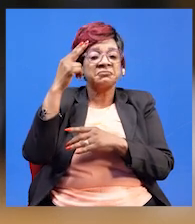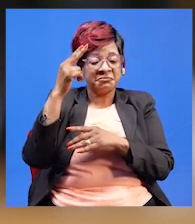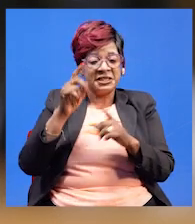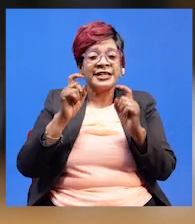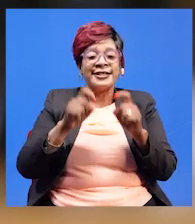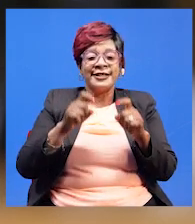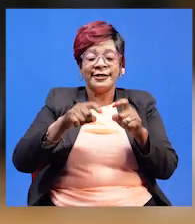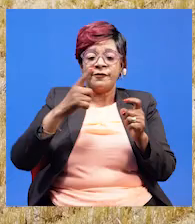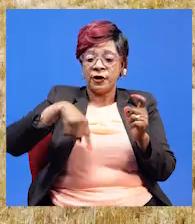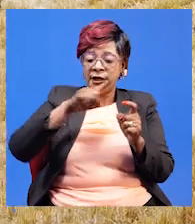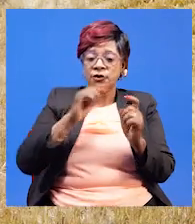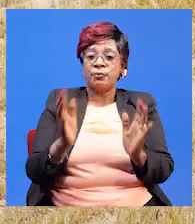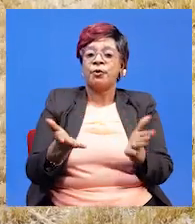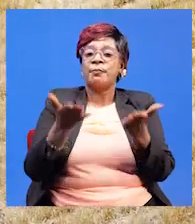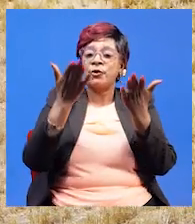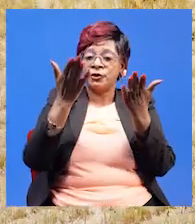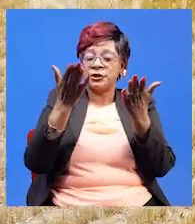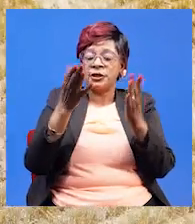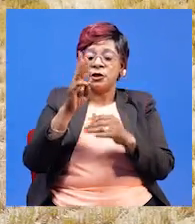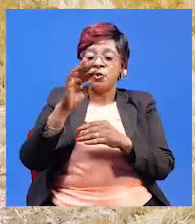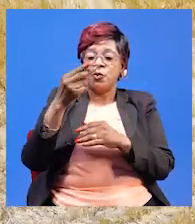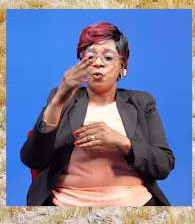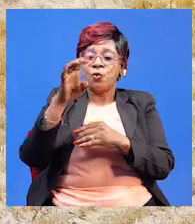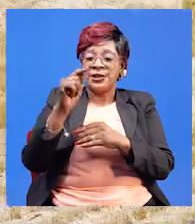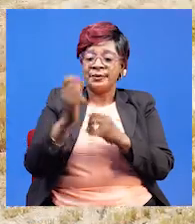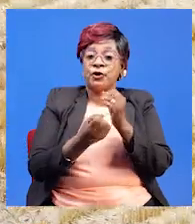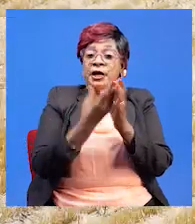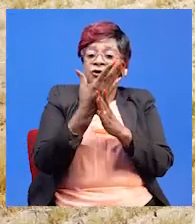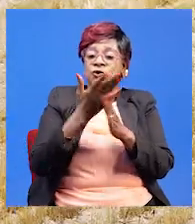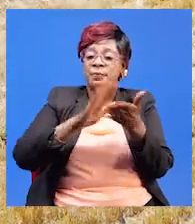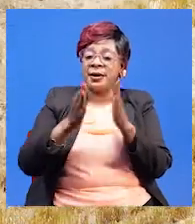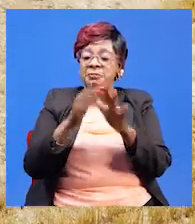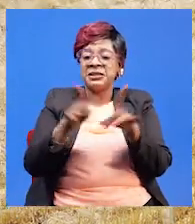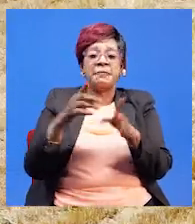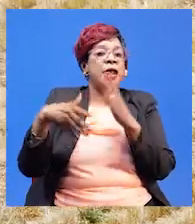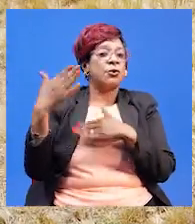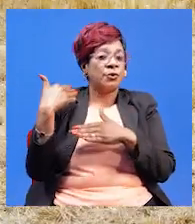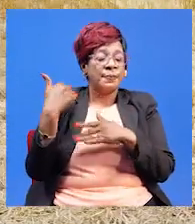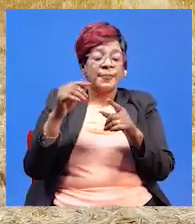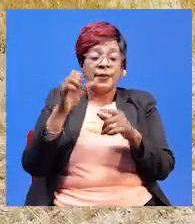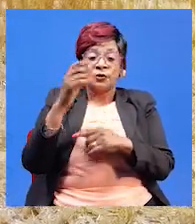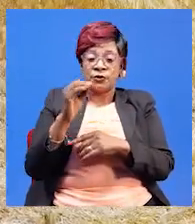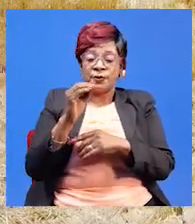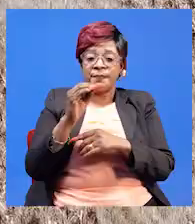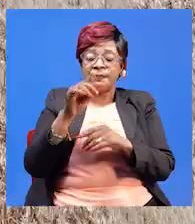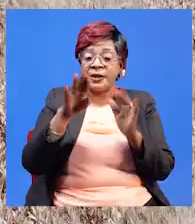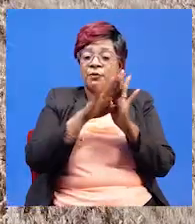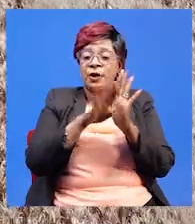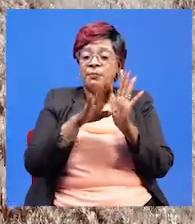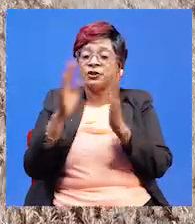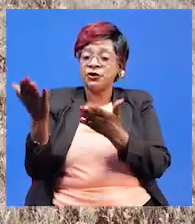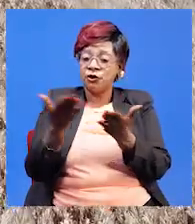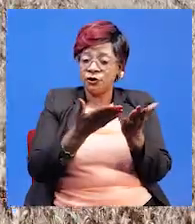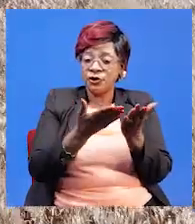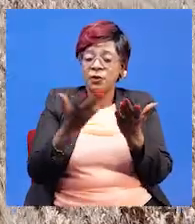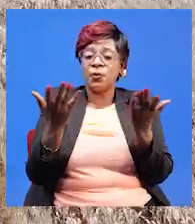need for us to start promoting wheat production back to where we were. So the wheat purchase program was